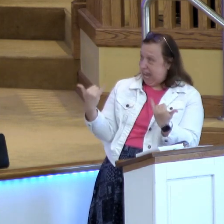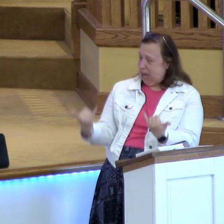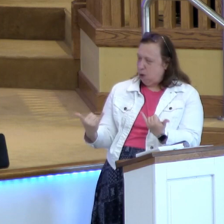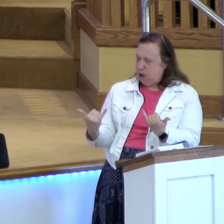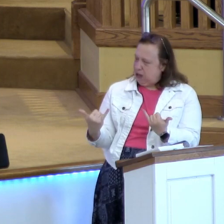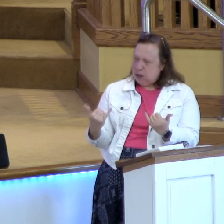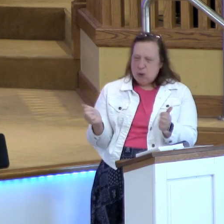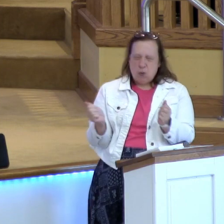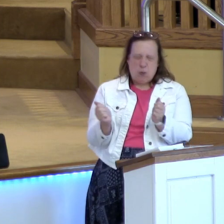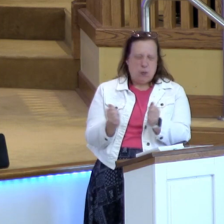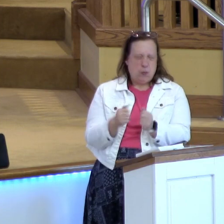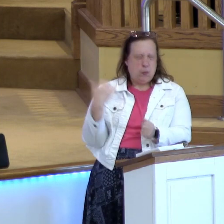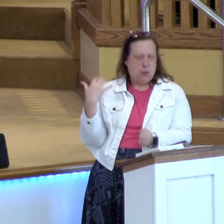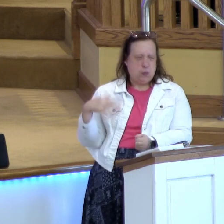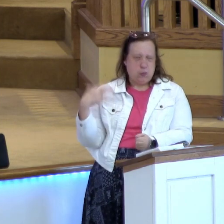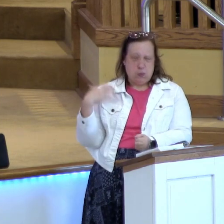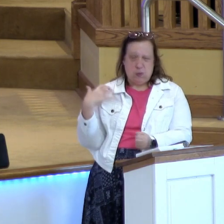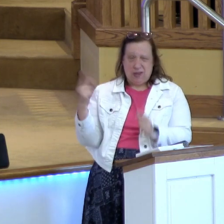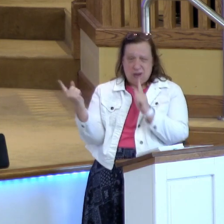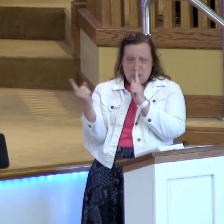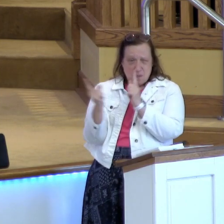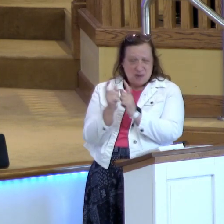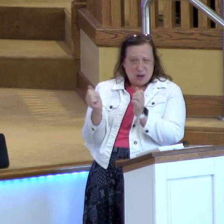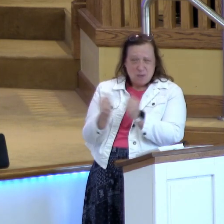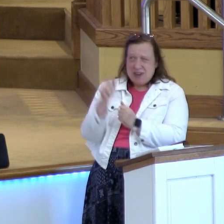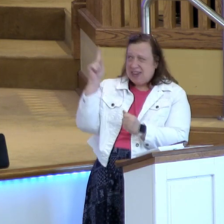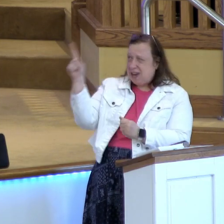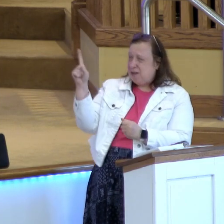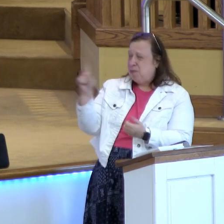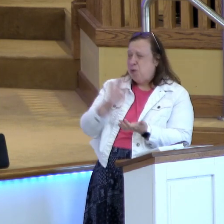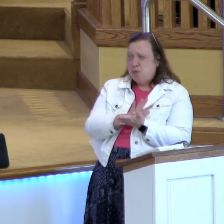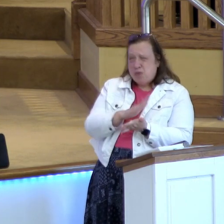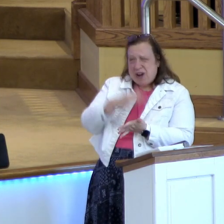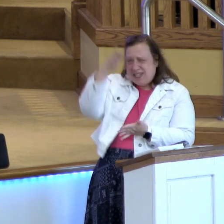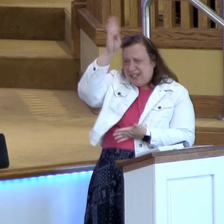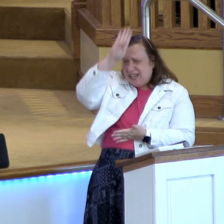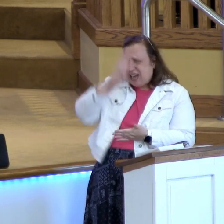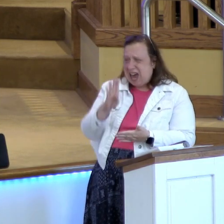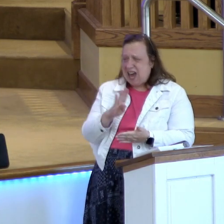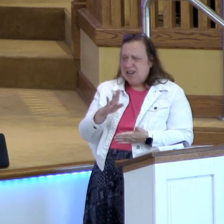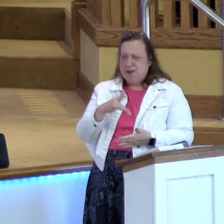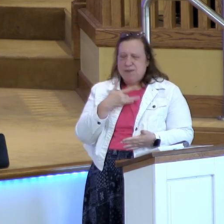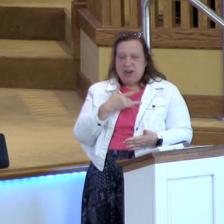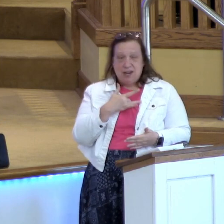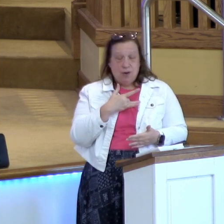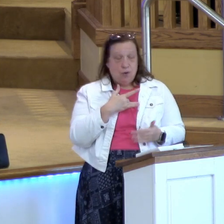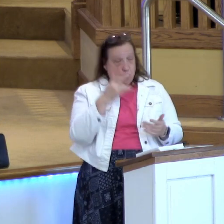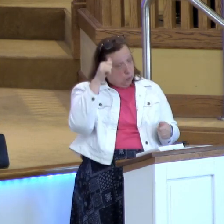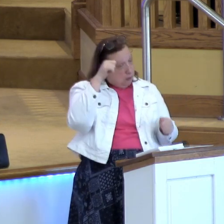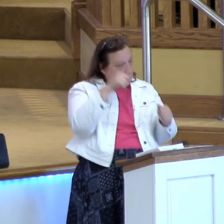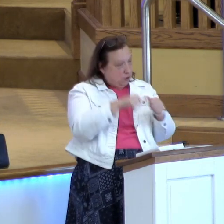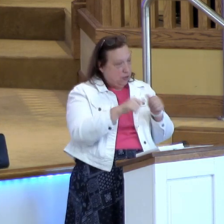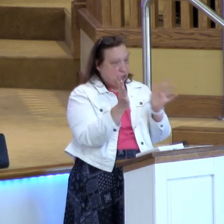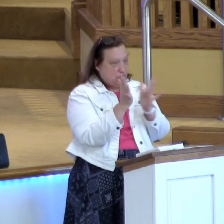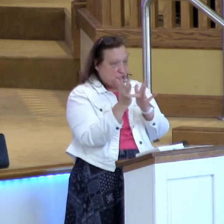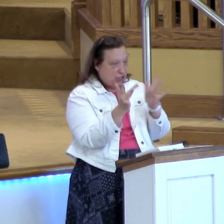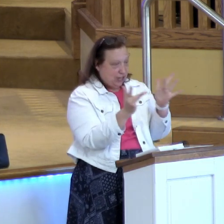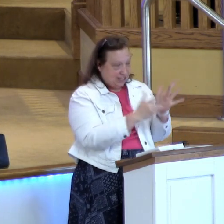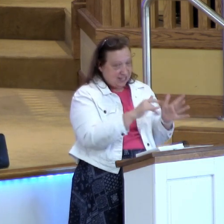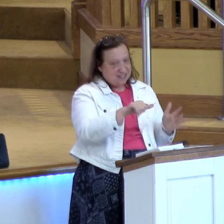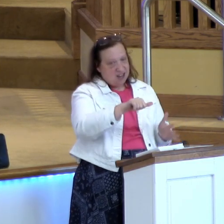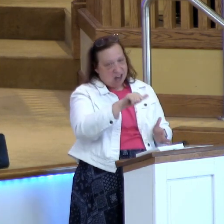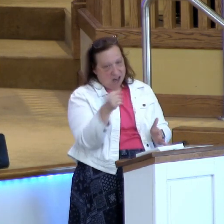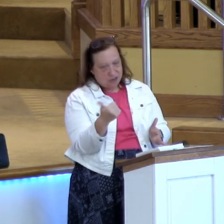get just worshiping him and glorifying him, I mean, that's what we are here to do. You know, Jesus, others, and yourself, that's how you're going to have joy. And